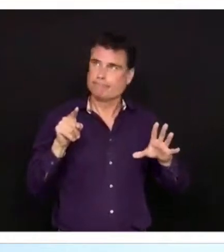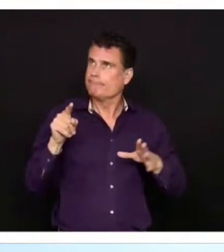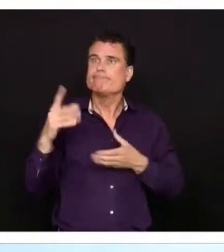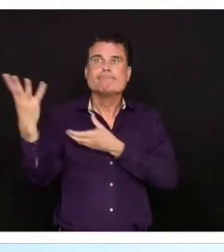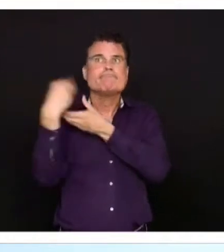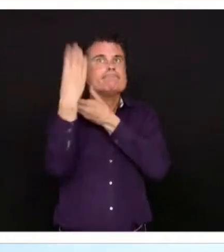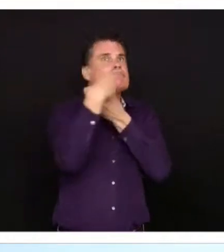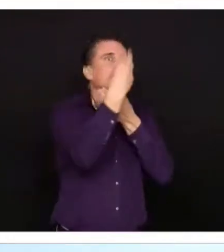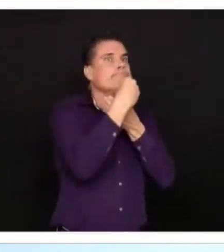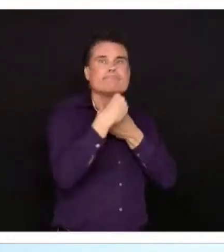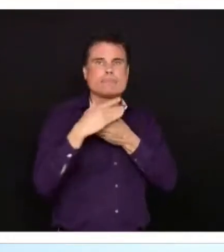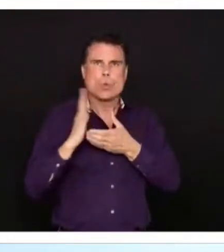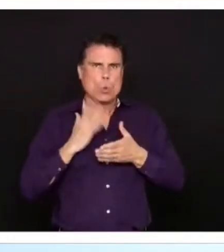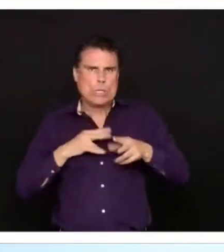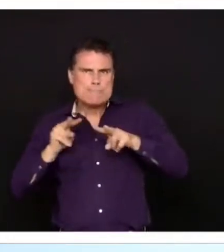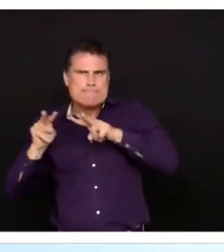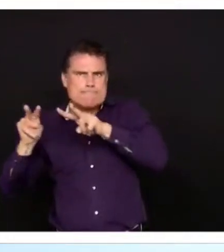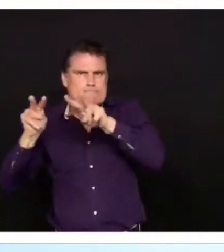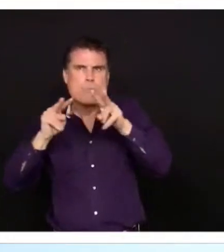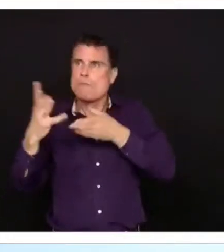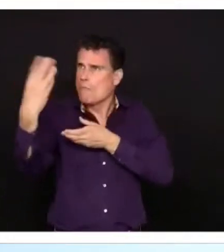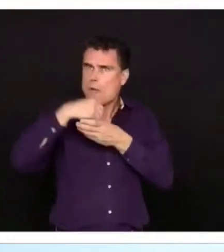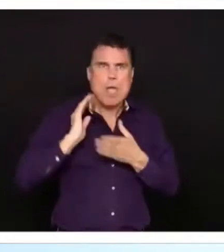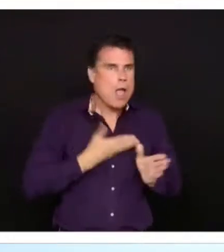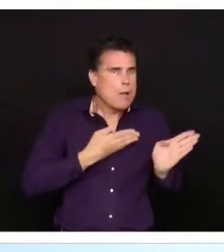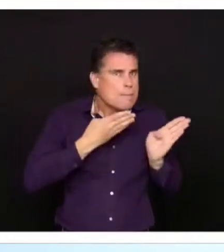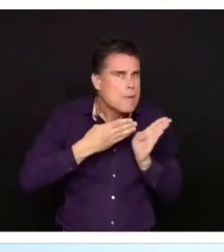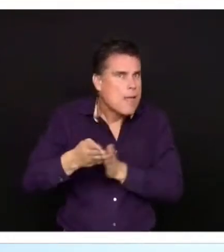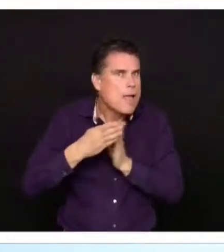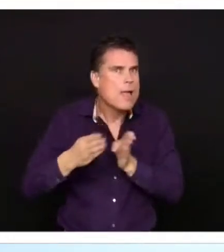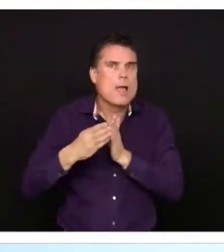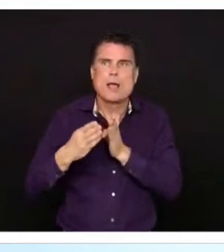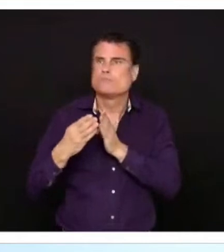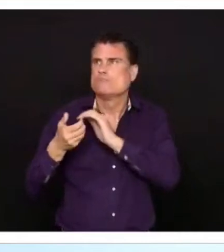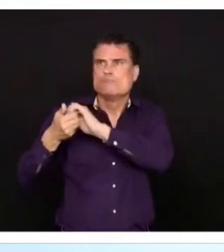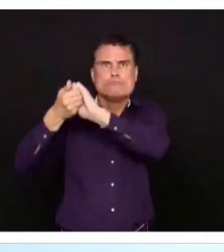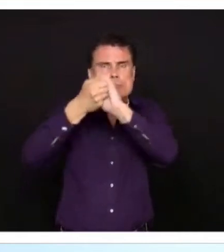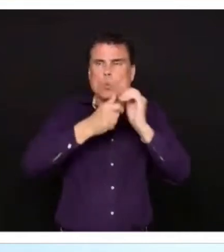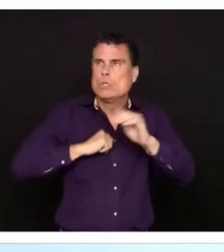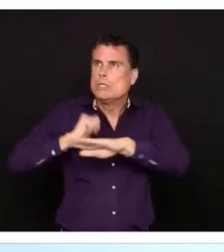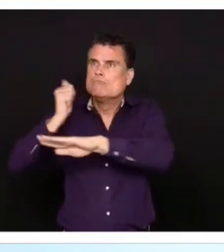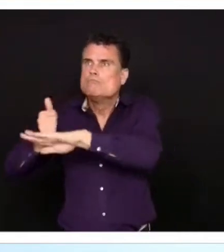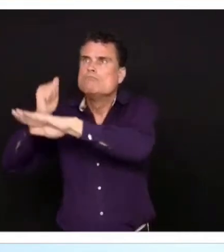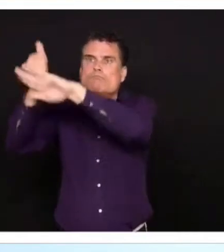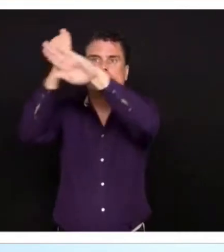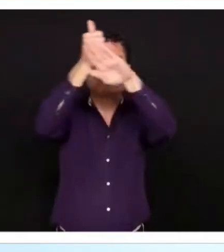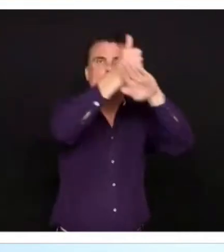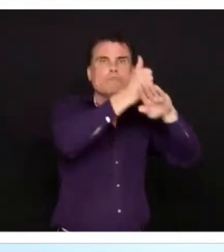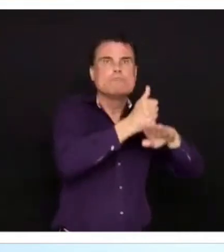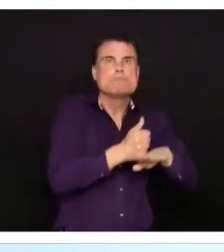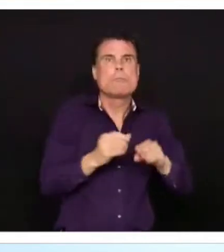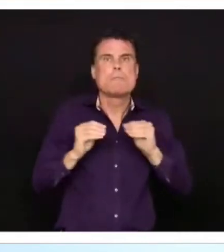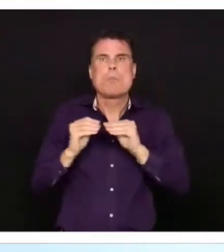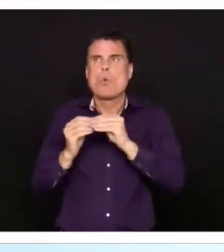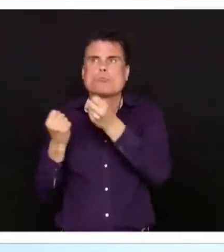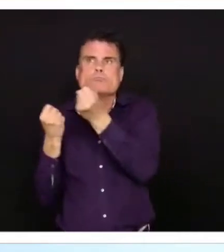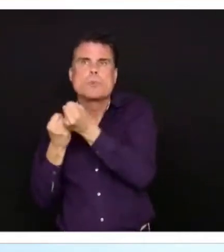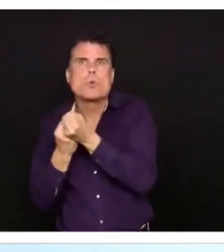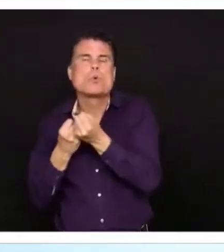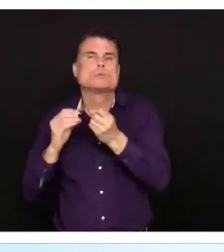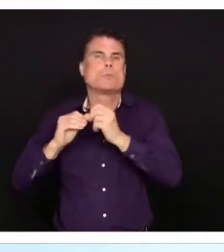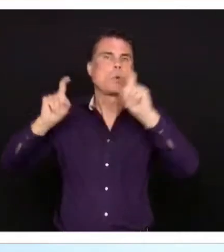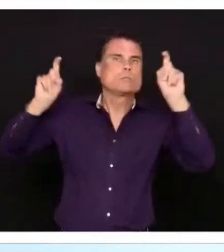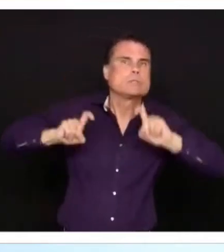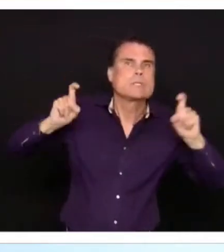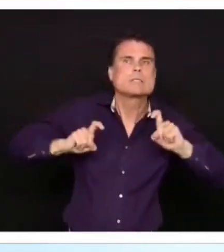additional testing capacity in the north to try and speed up that turnaround time. So we know that was an issue, particularly